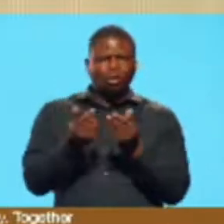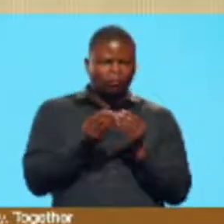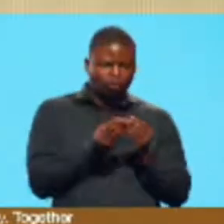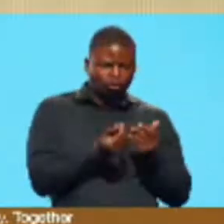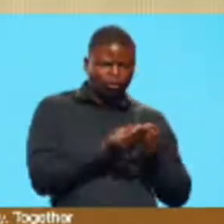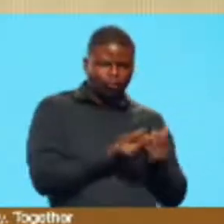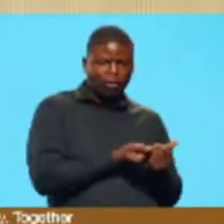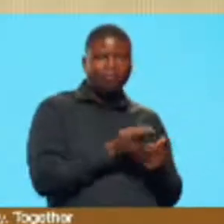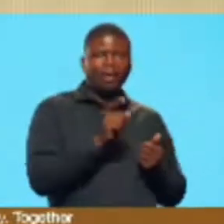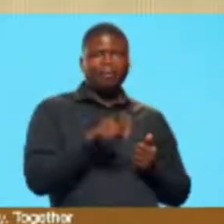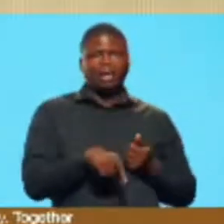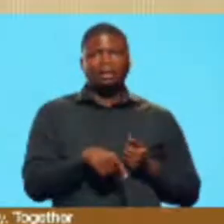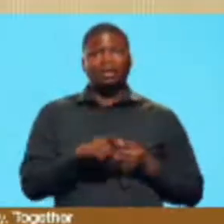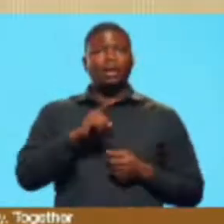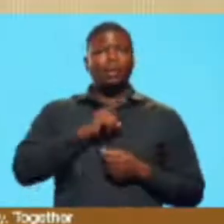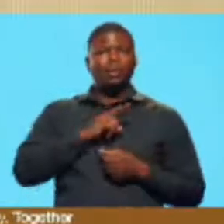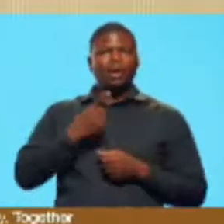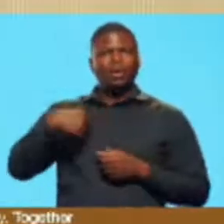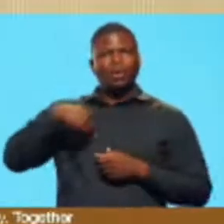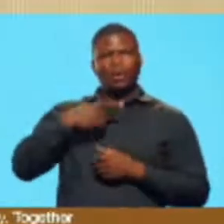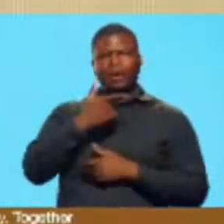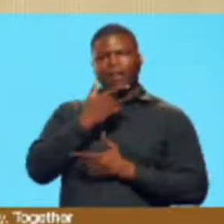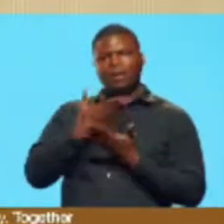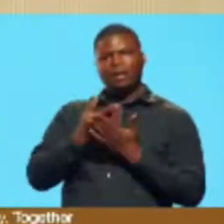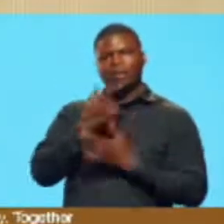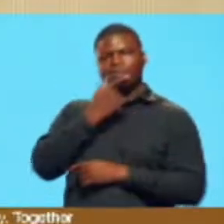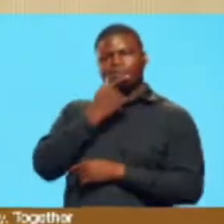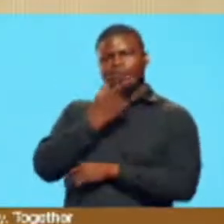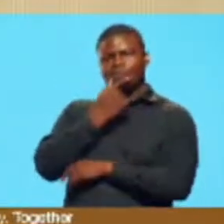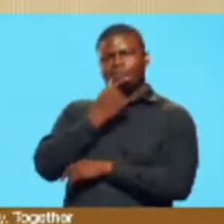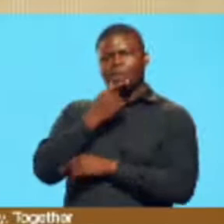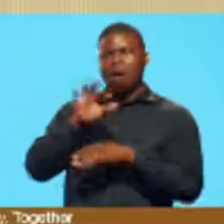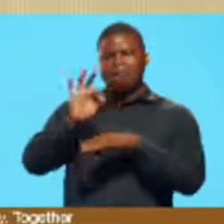us to plan accordingly.